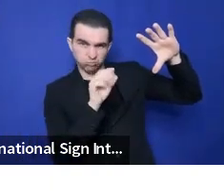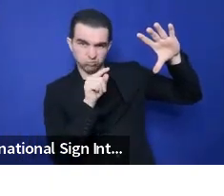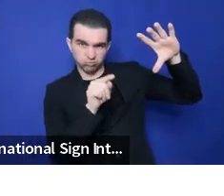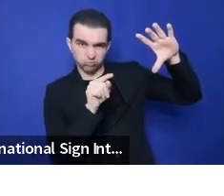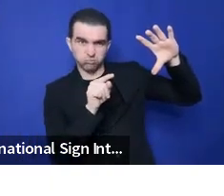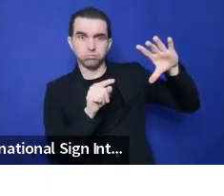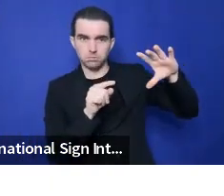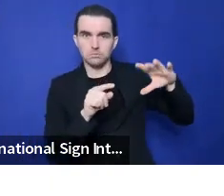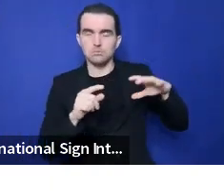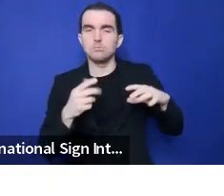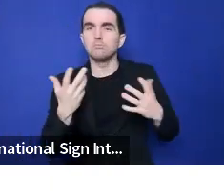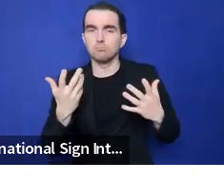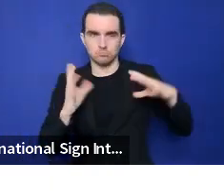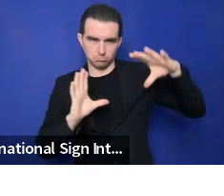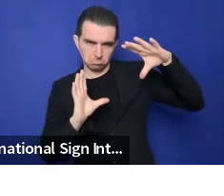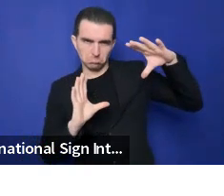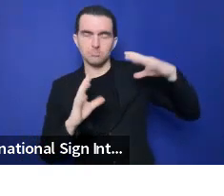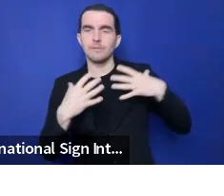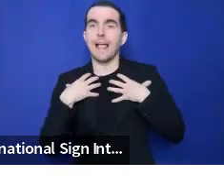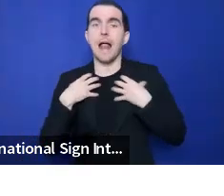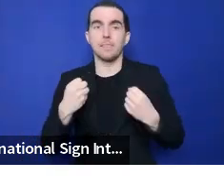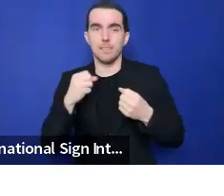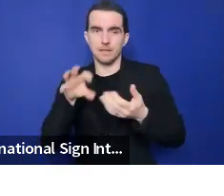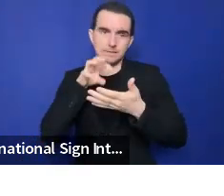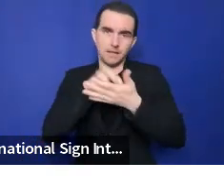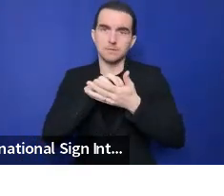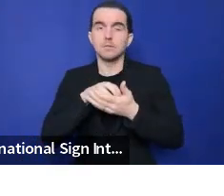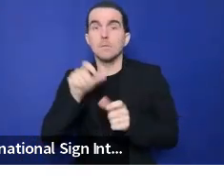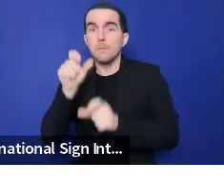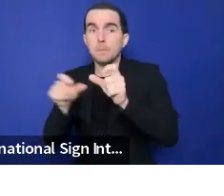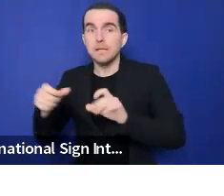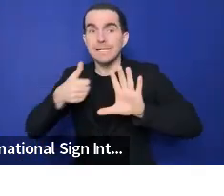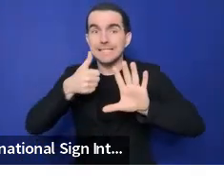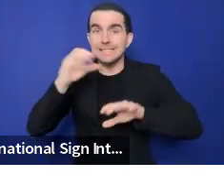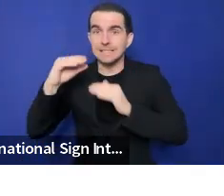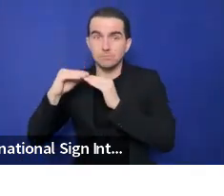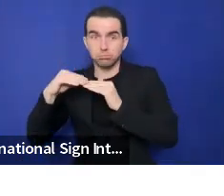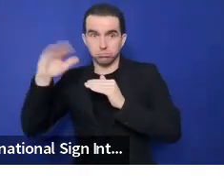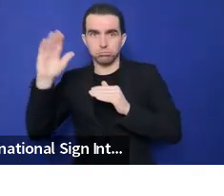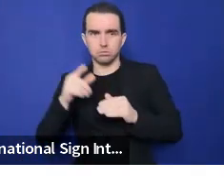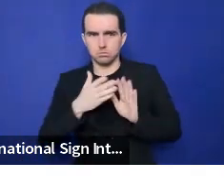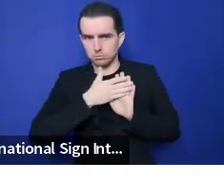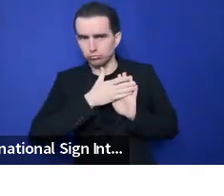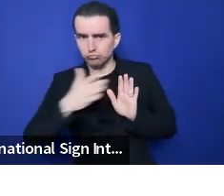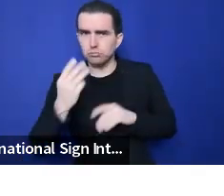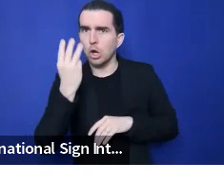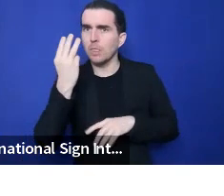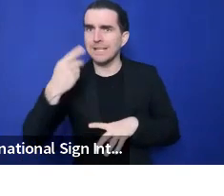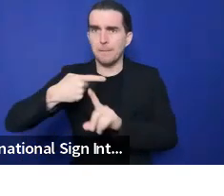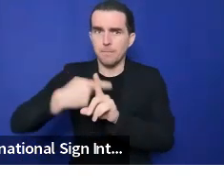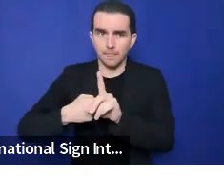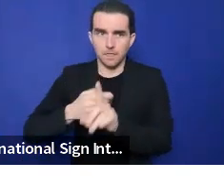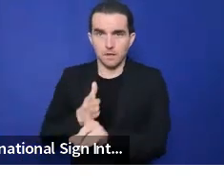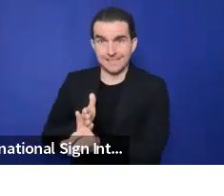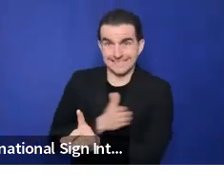can see from this, this is a heat map, it shows that the frequency of making visits to